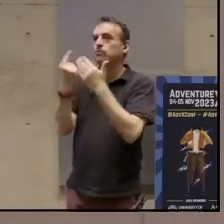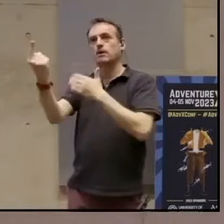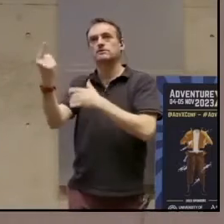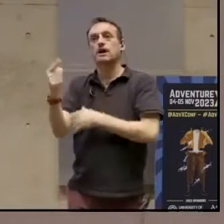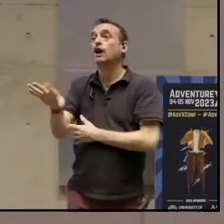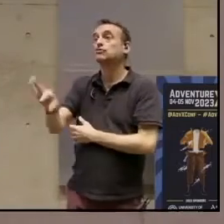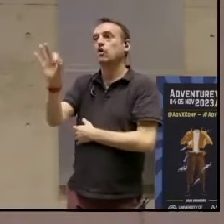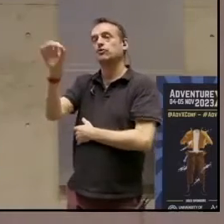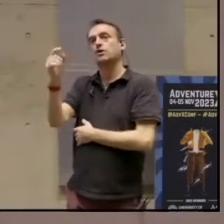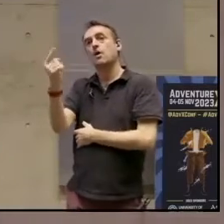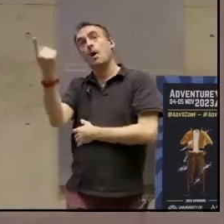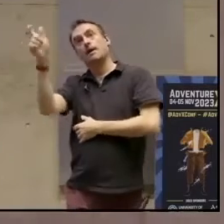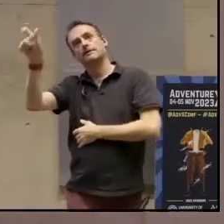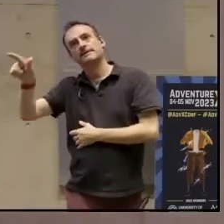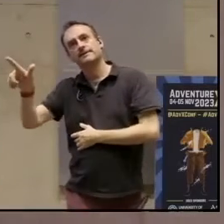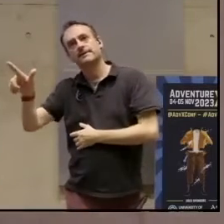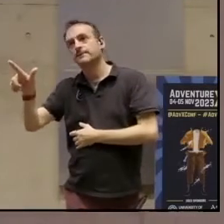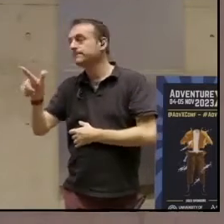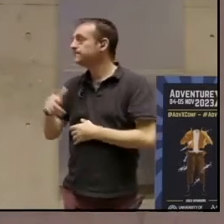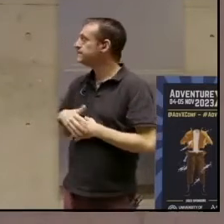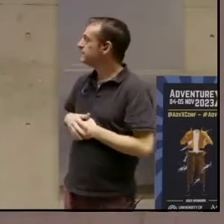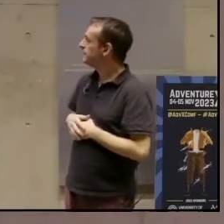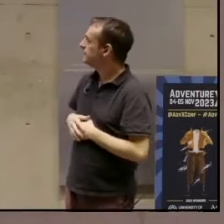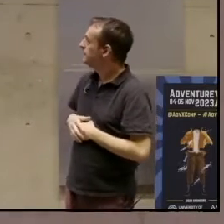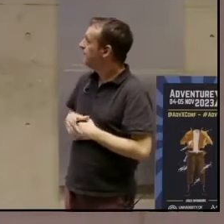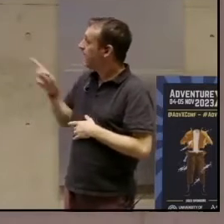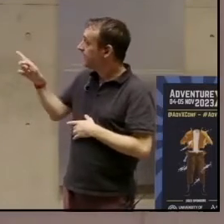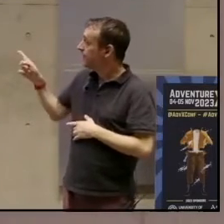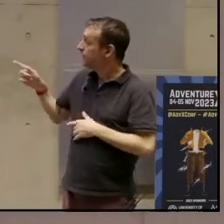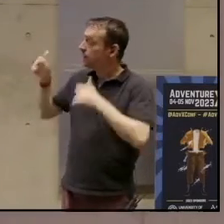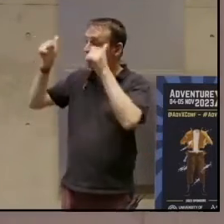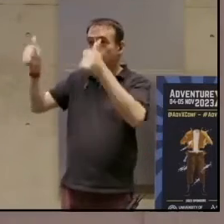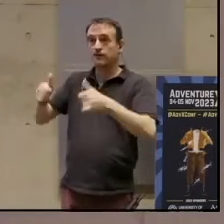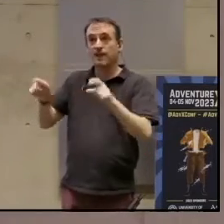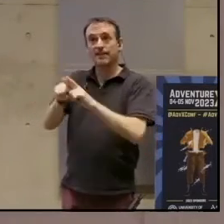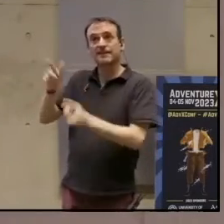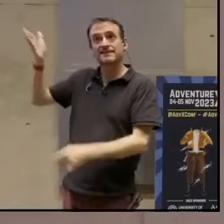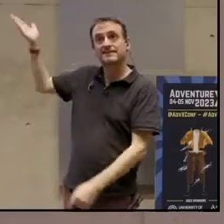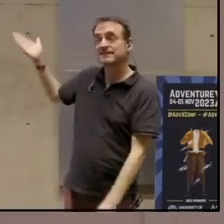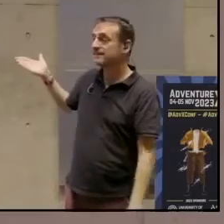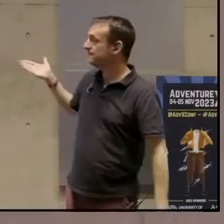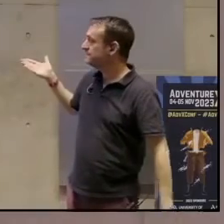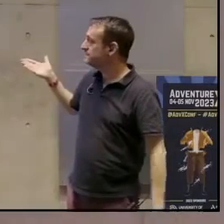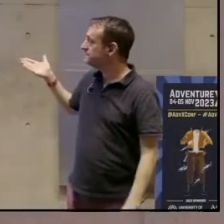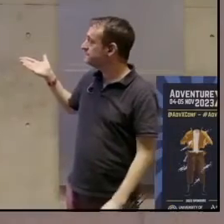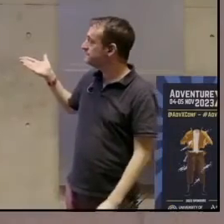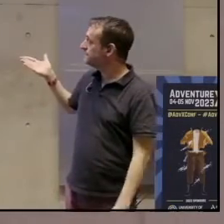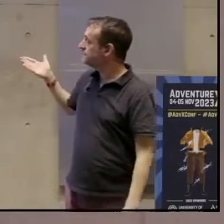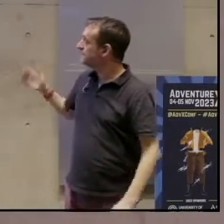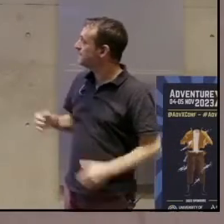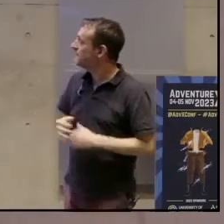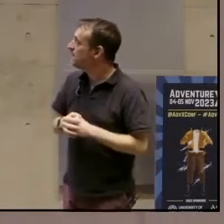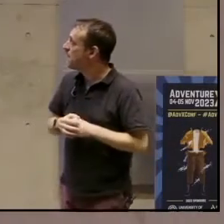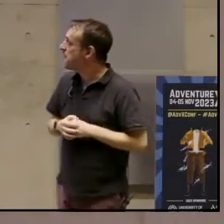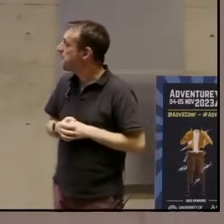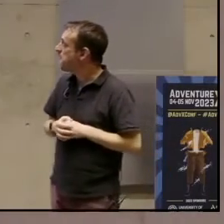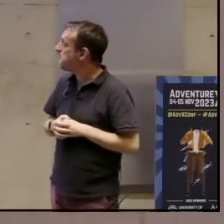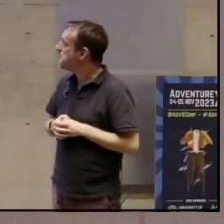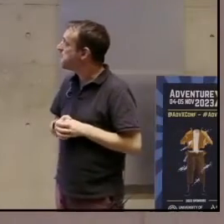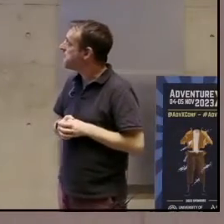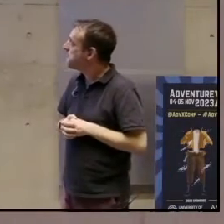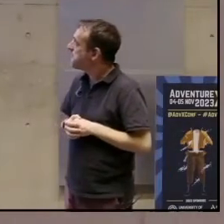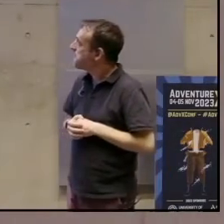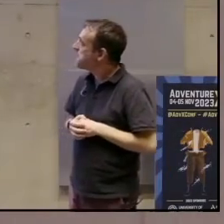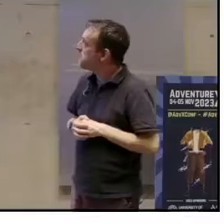of idiots. If you've got a poster like this with a white guy pointing a gun at you, idiot plot resides within, I promise. Okay, so moving on,